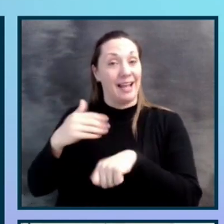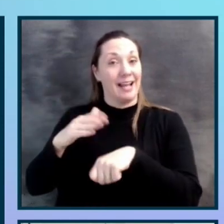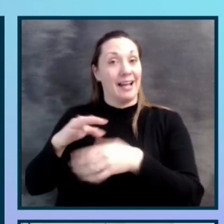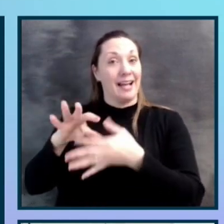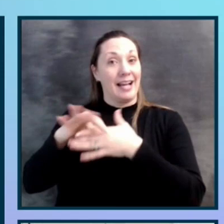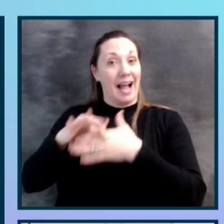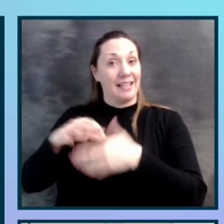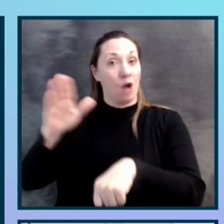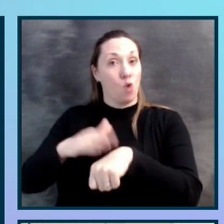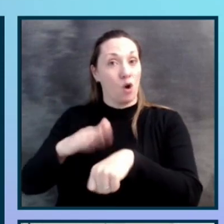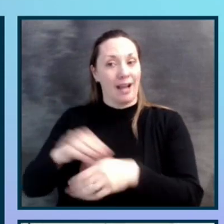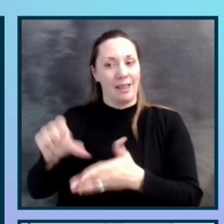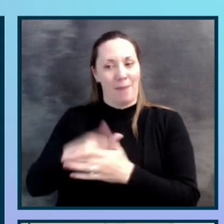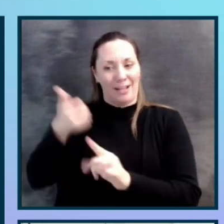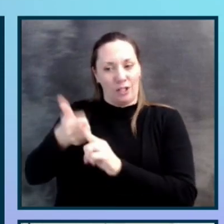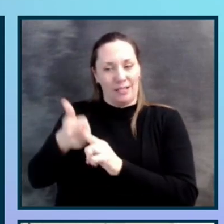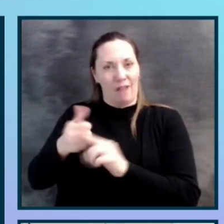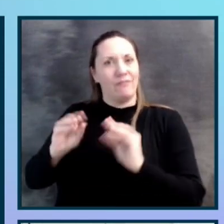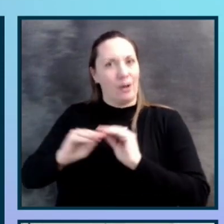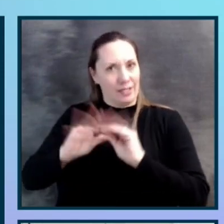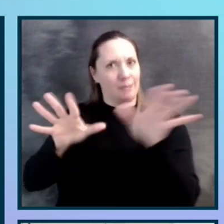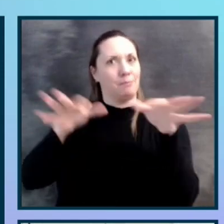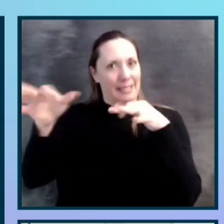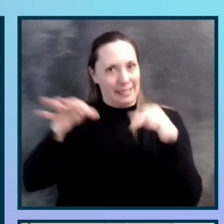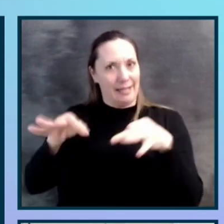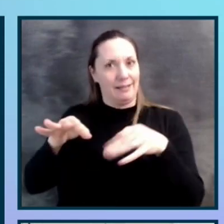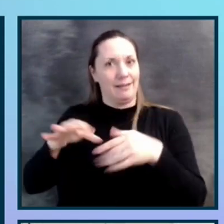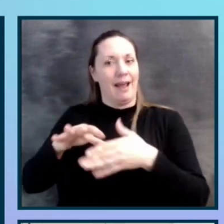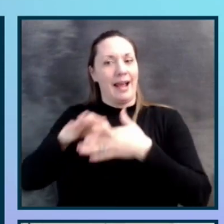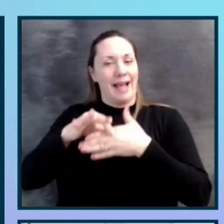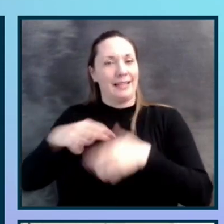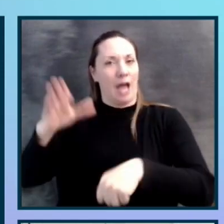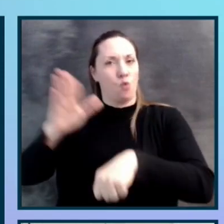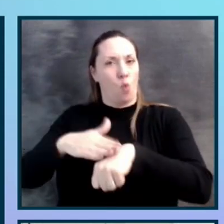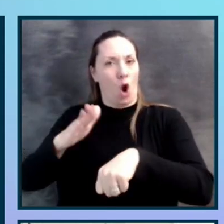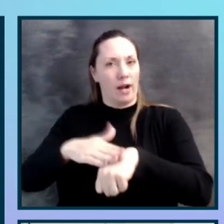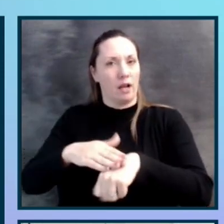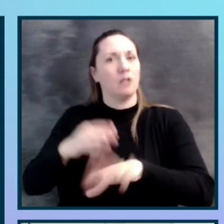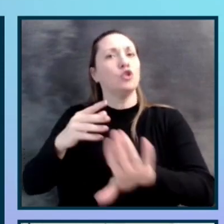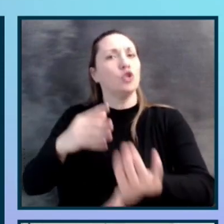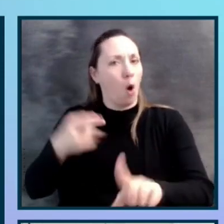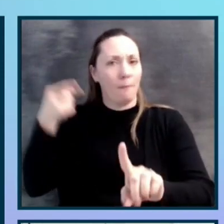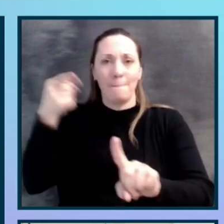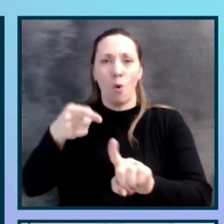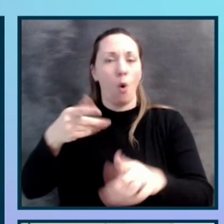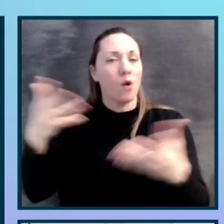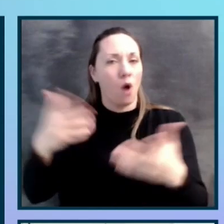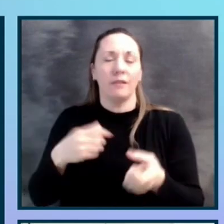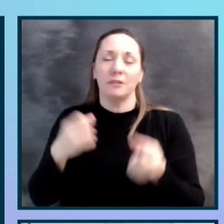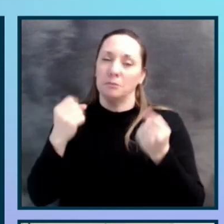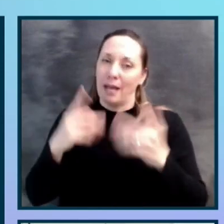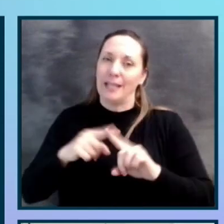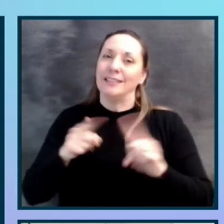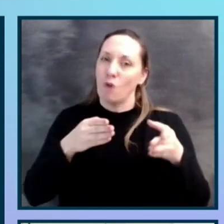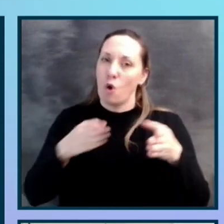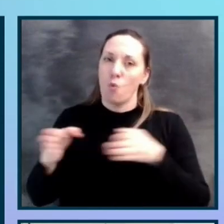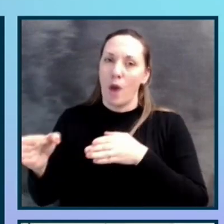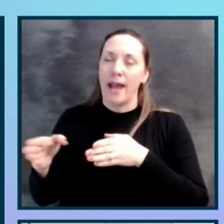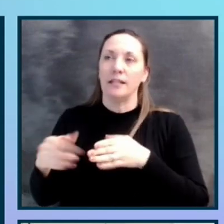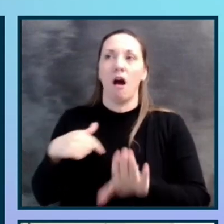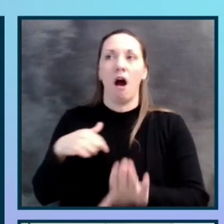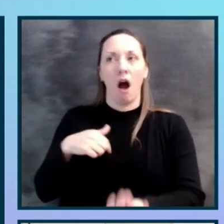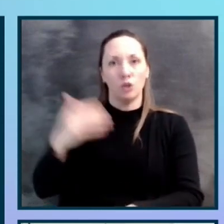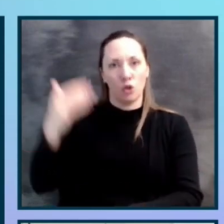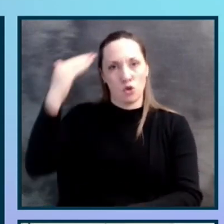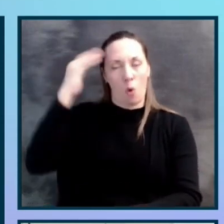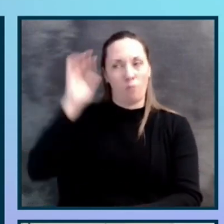explicit content warning. It is giving people multiple ways to check in and figure out before they get there.